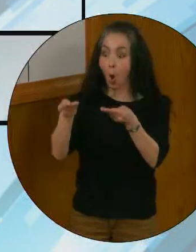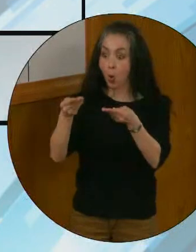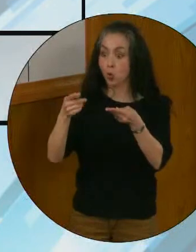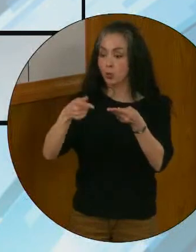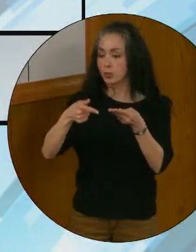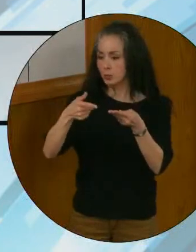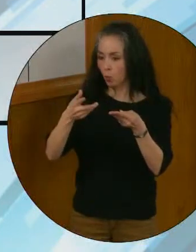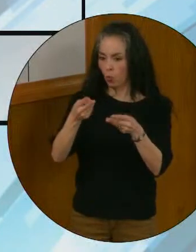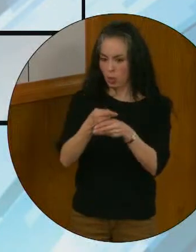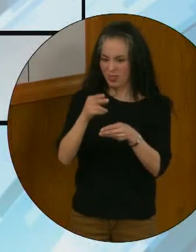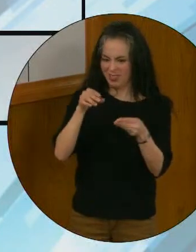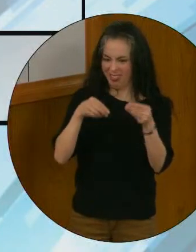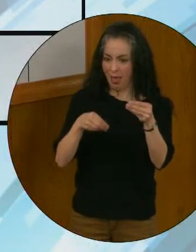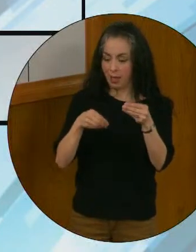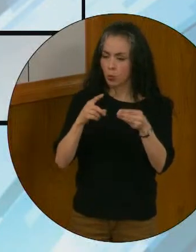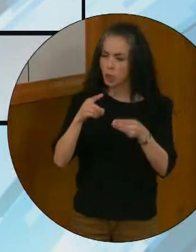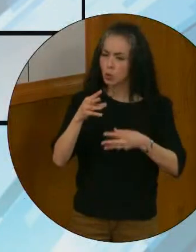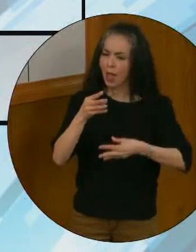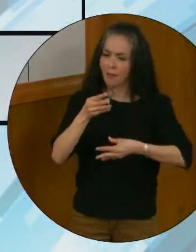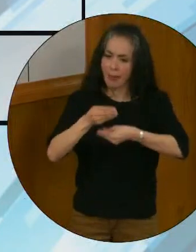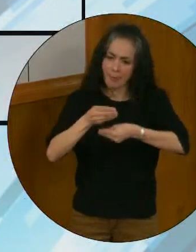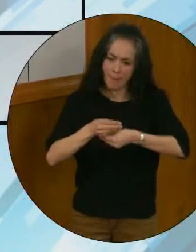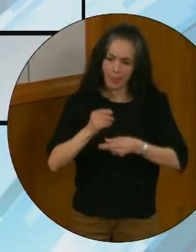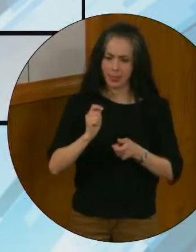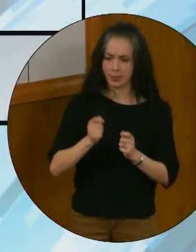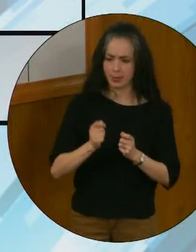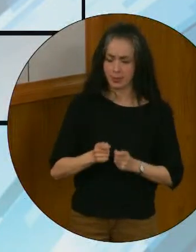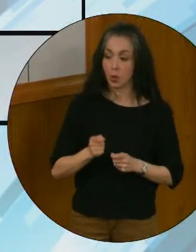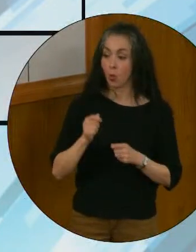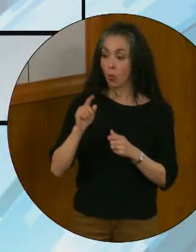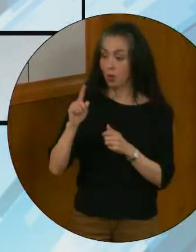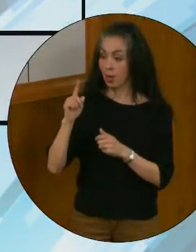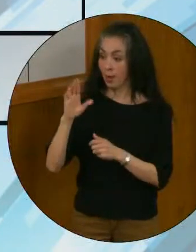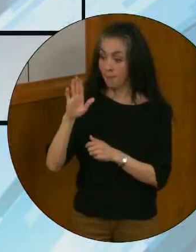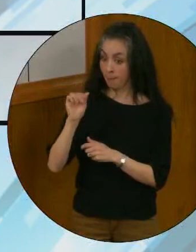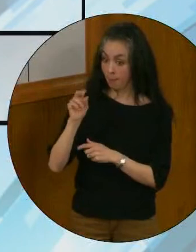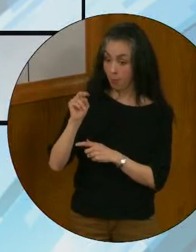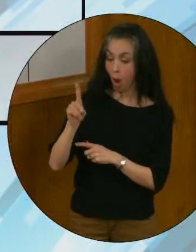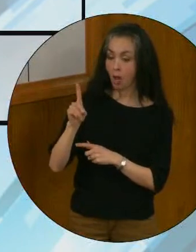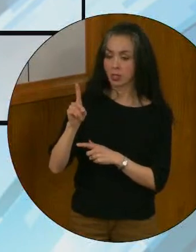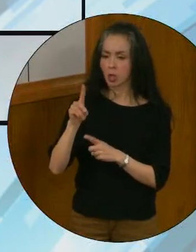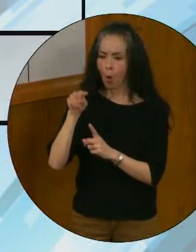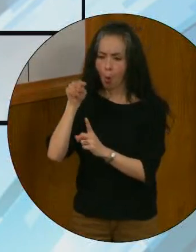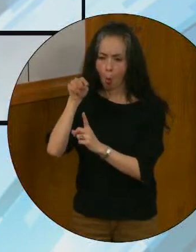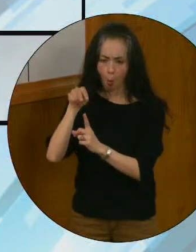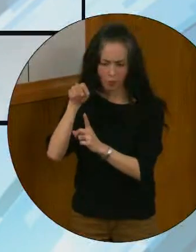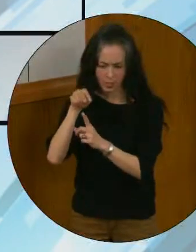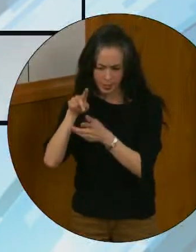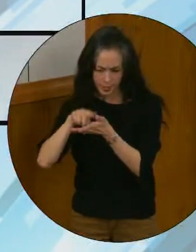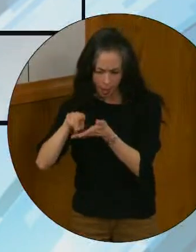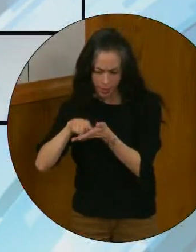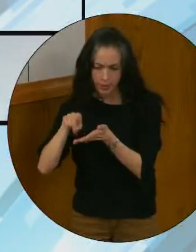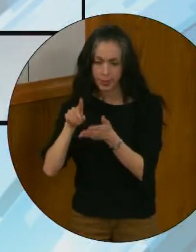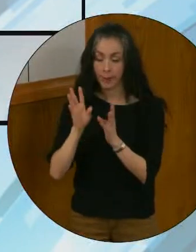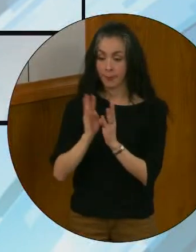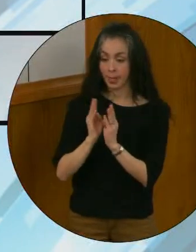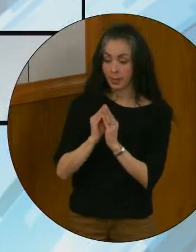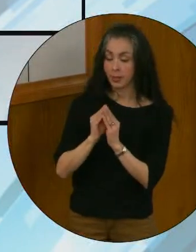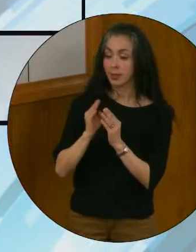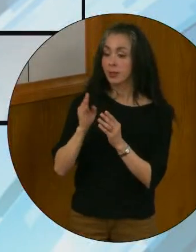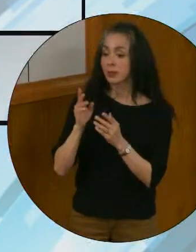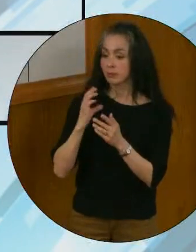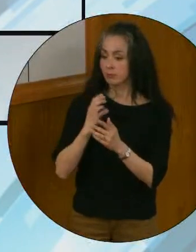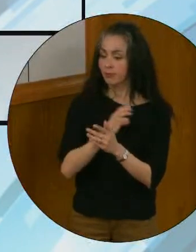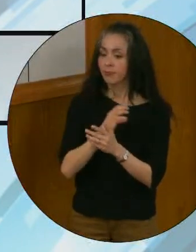amendments to what we've proposed, but we bring it to the Bond Oversight Committee to let them know. We also give them updates.